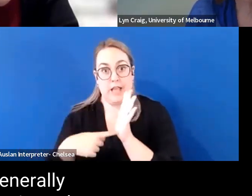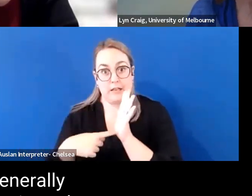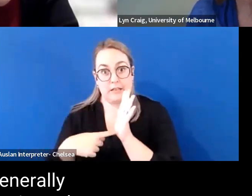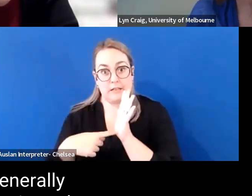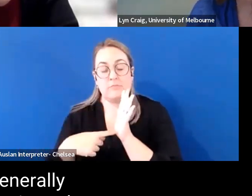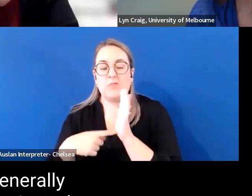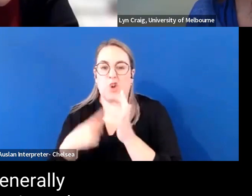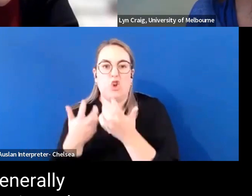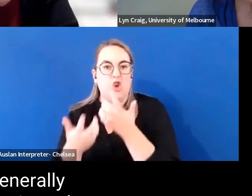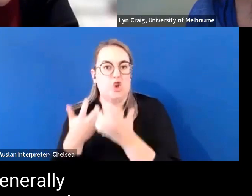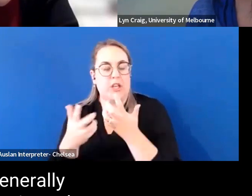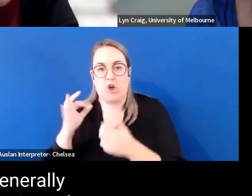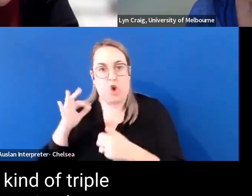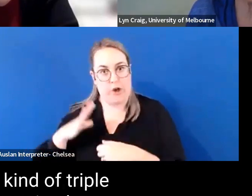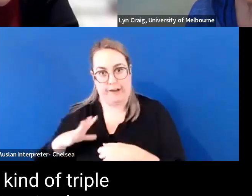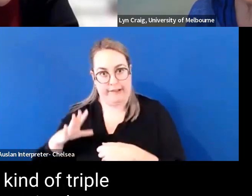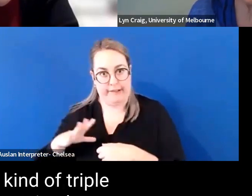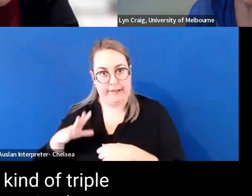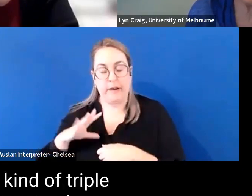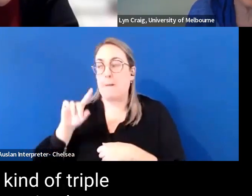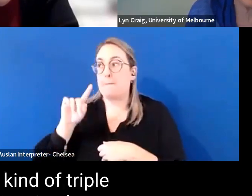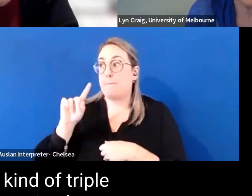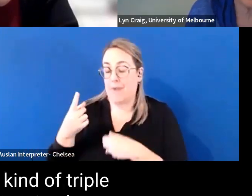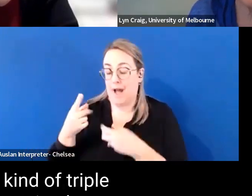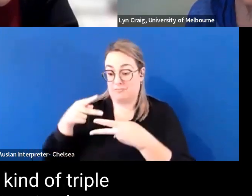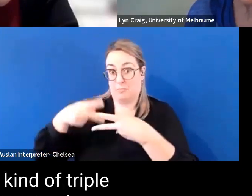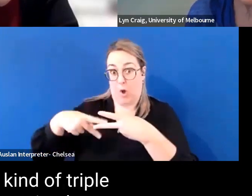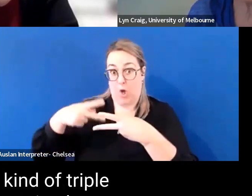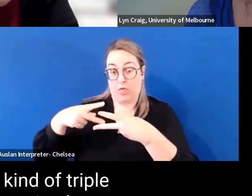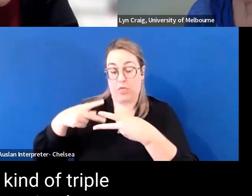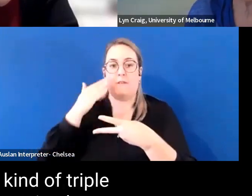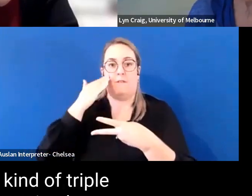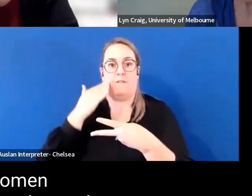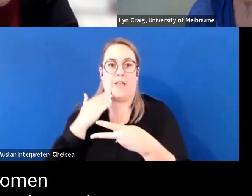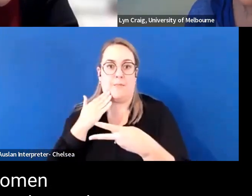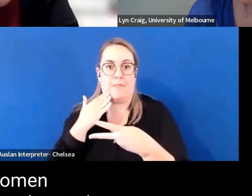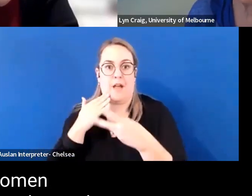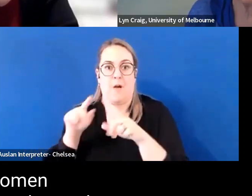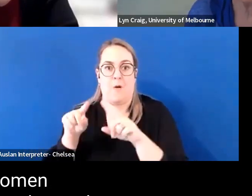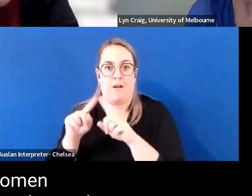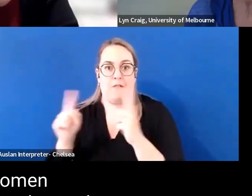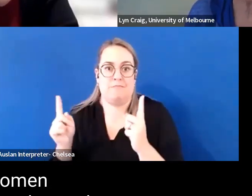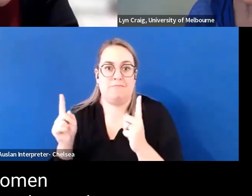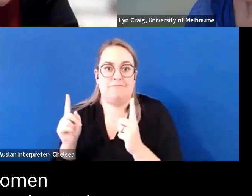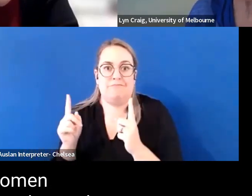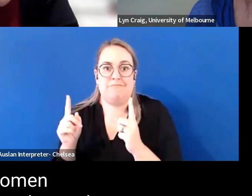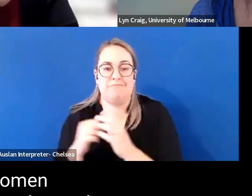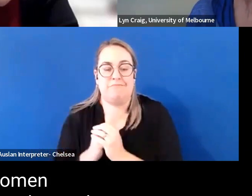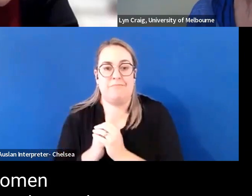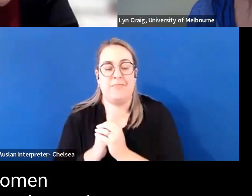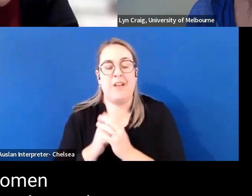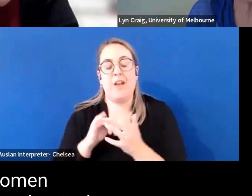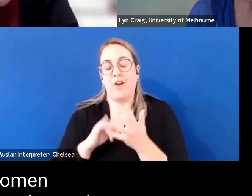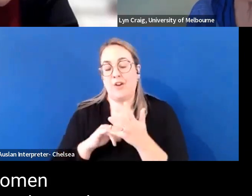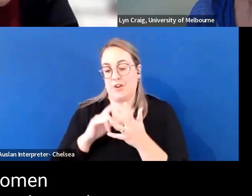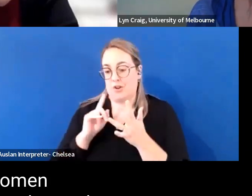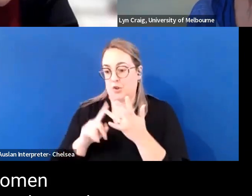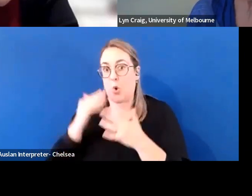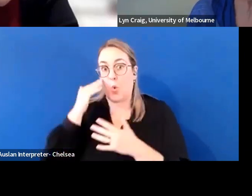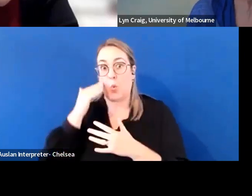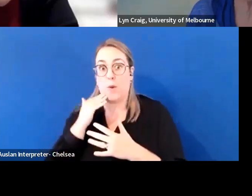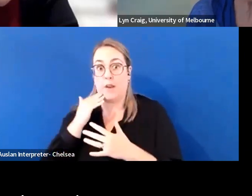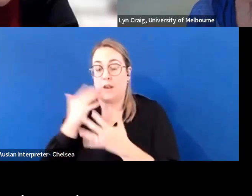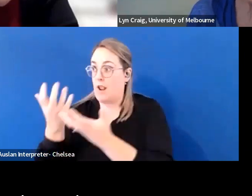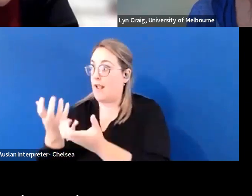they're generally female dominated. So we have a kind of triple whammy happening here with women getting more